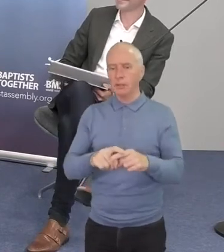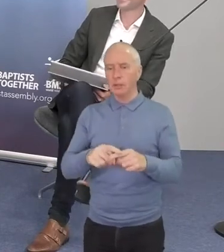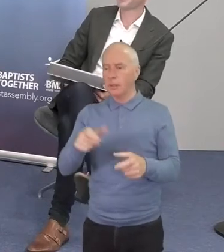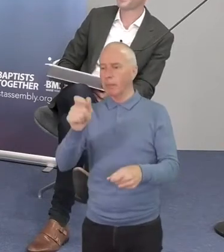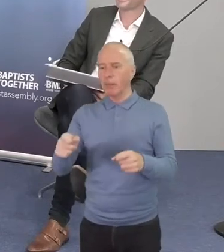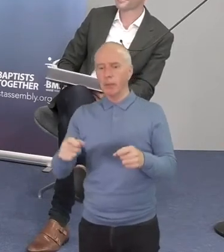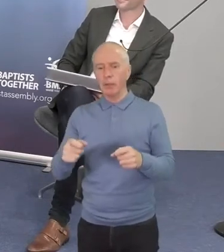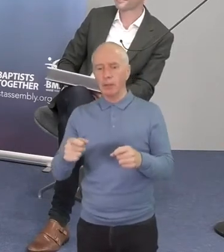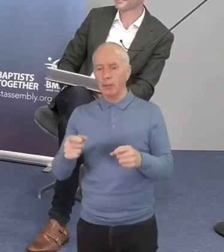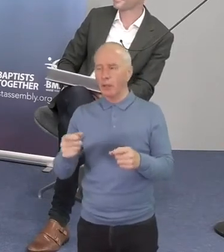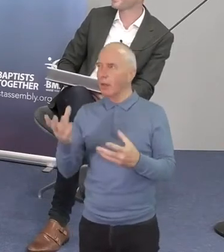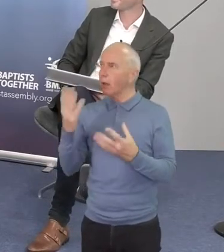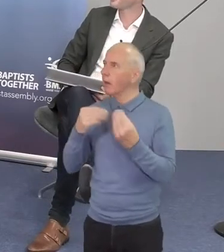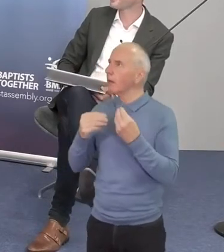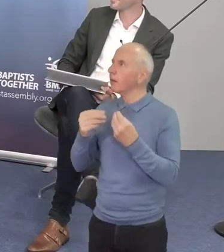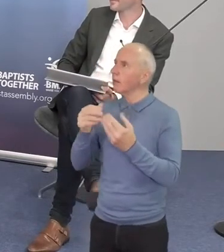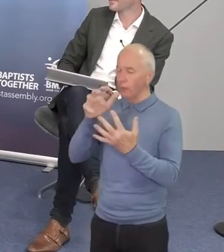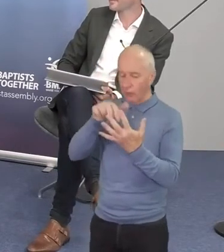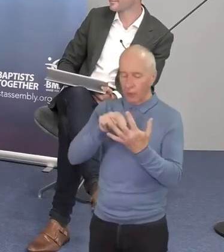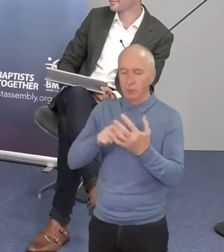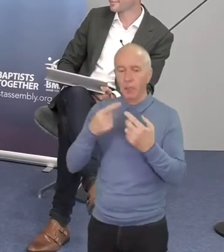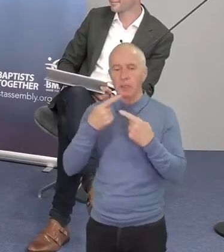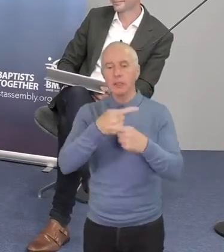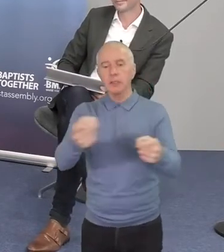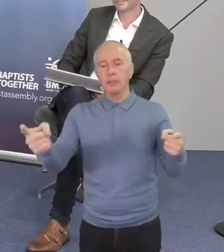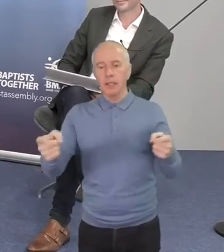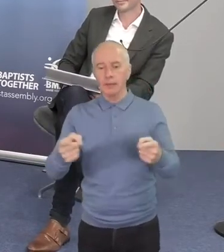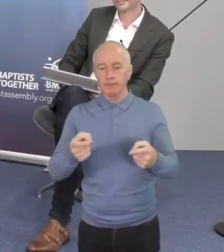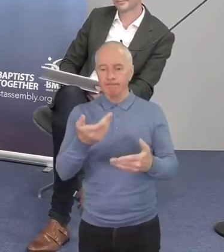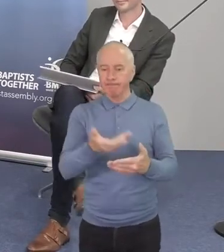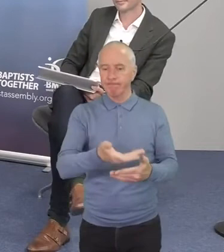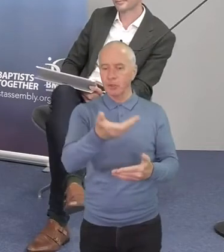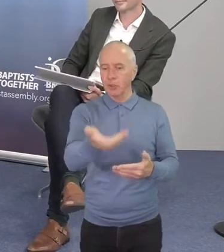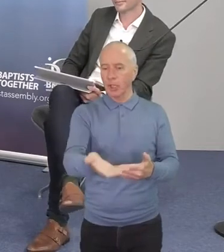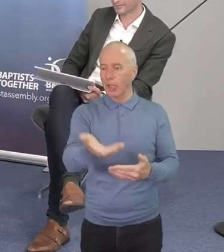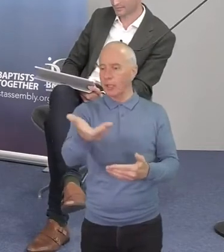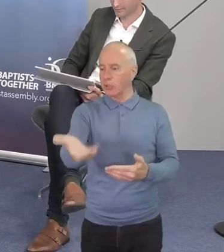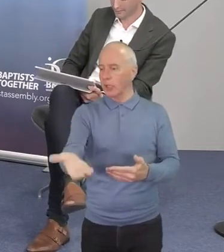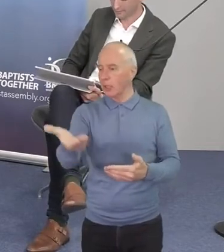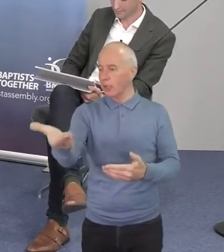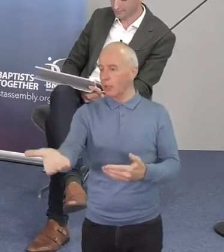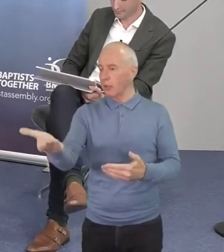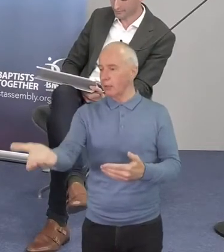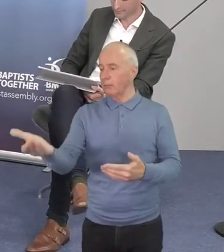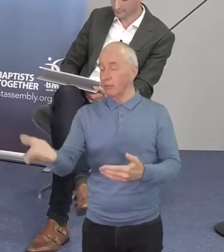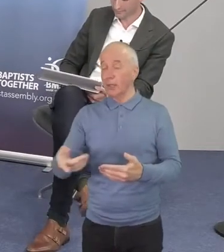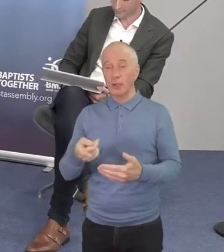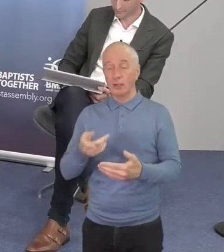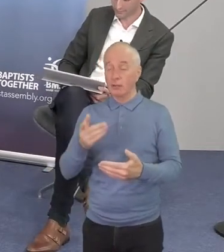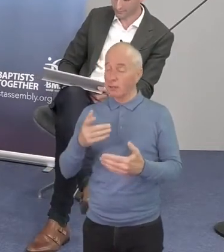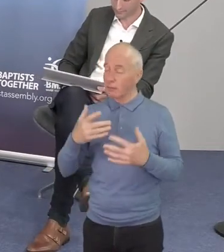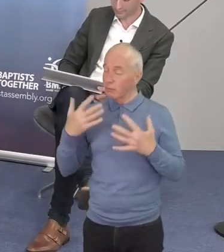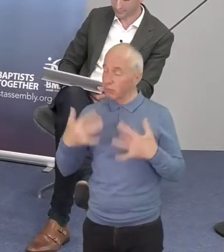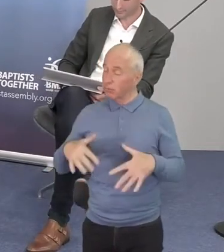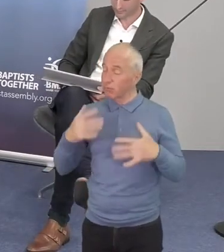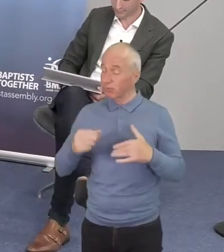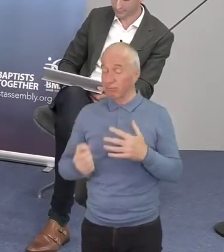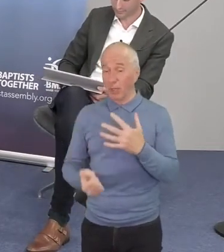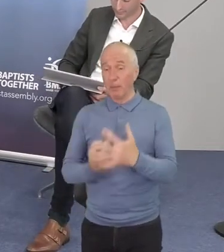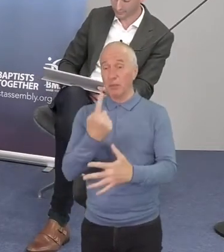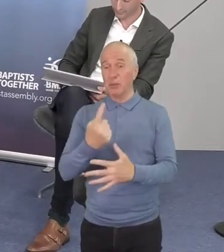just share it with their neighbors and they keep sharing. So I think this is a tremendous opportunity